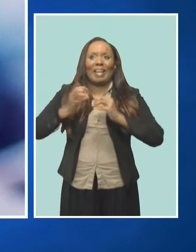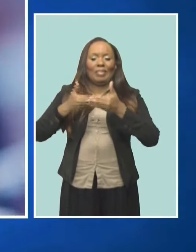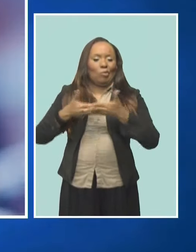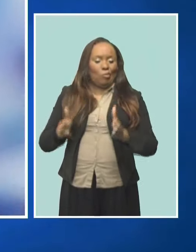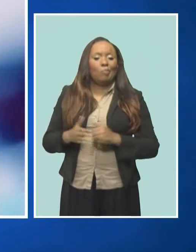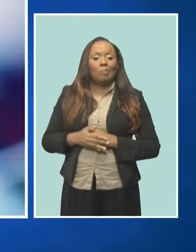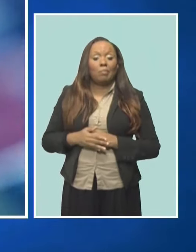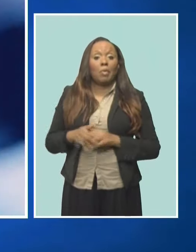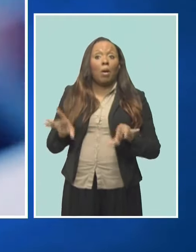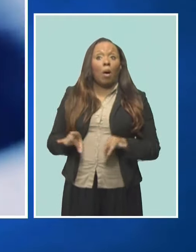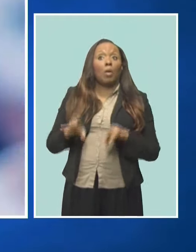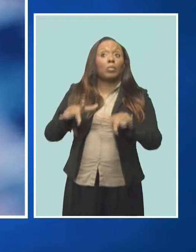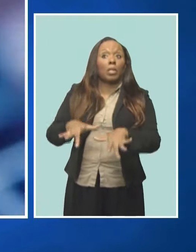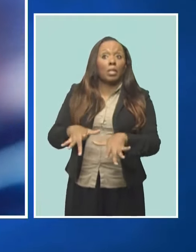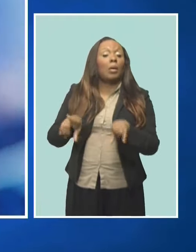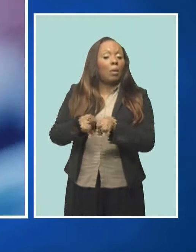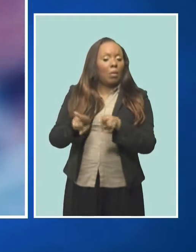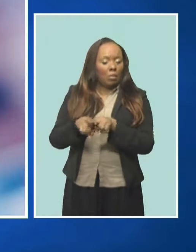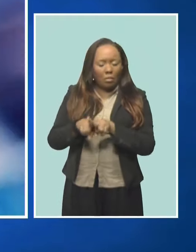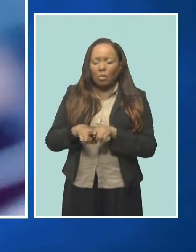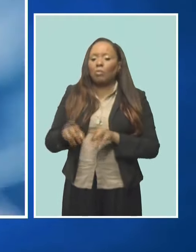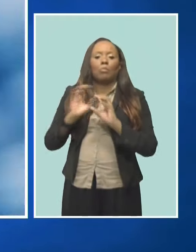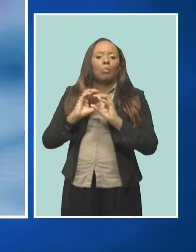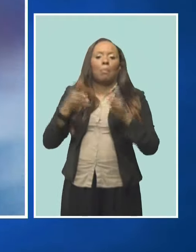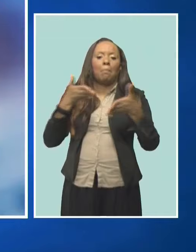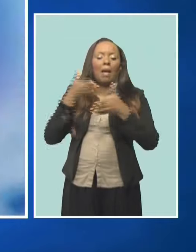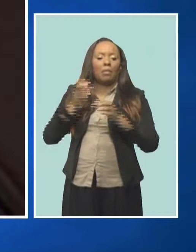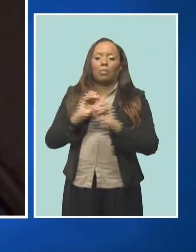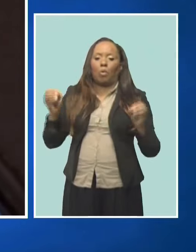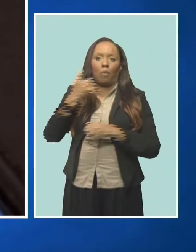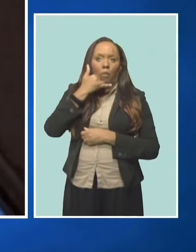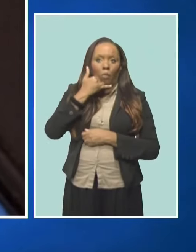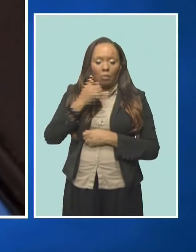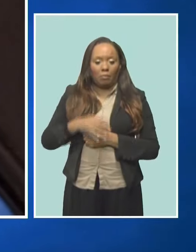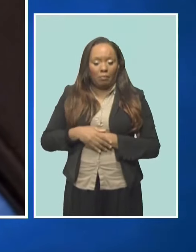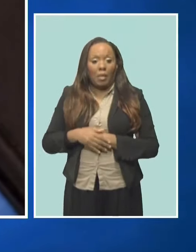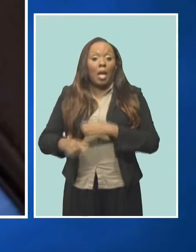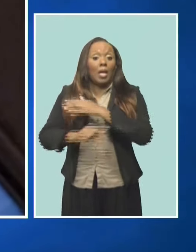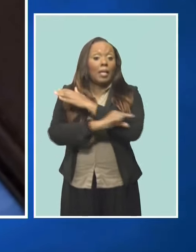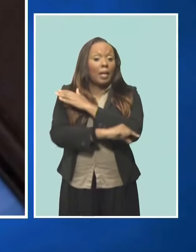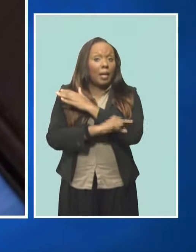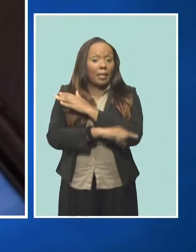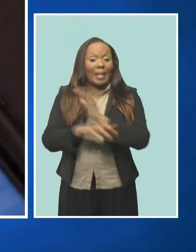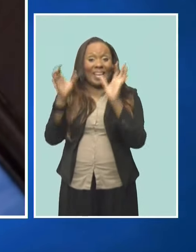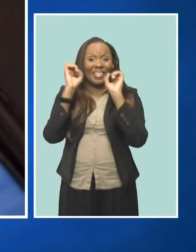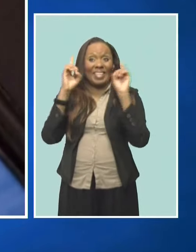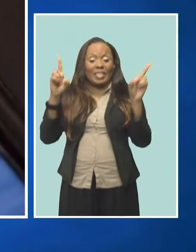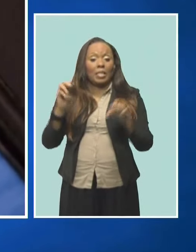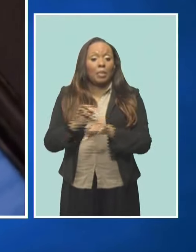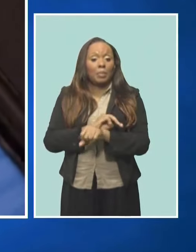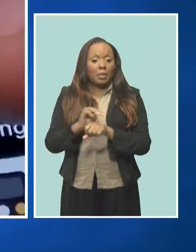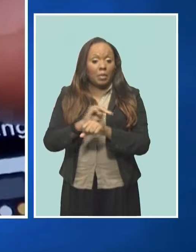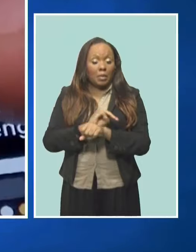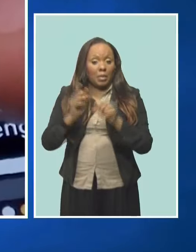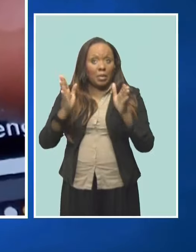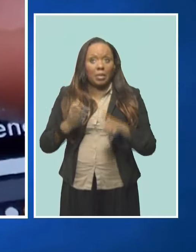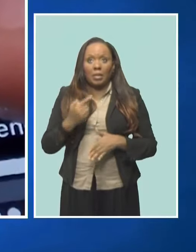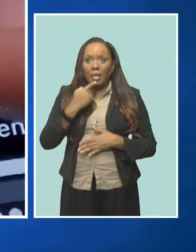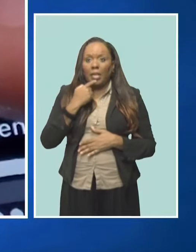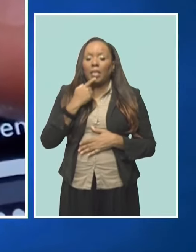has also introduced a no-phone policy in public schools, and Guyana's education minister has signaled her support for